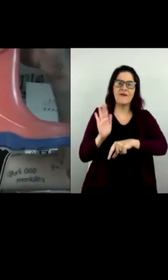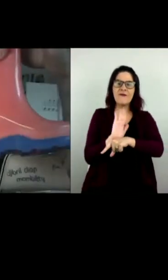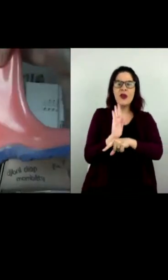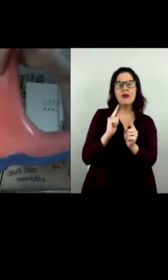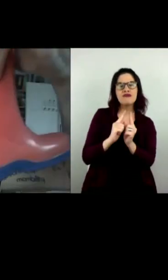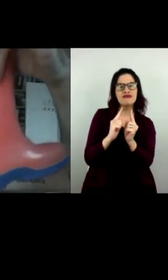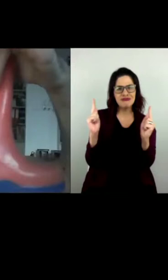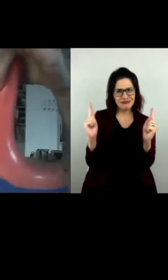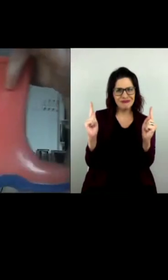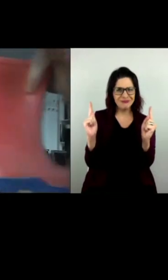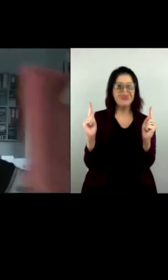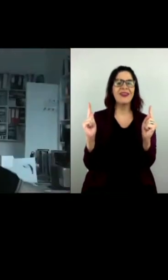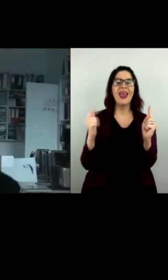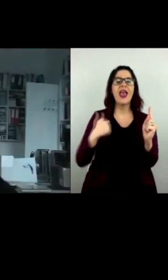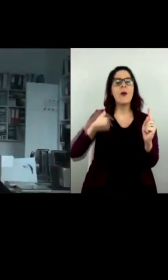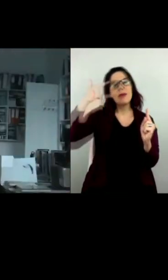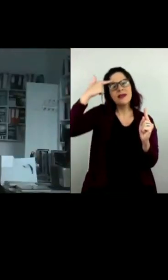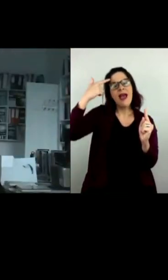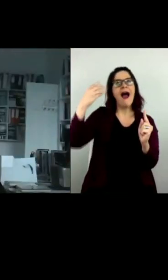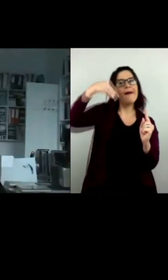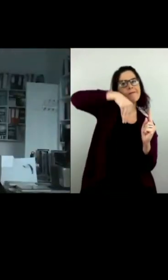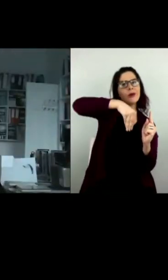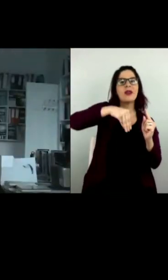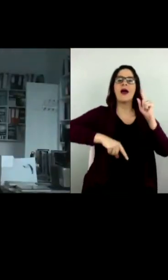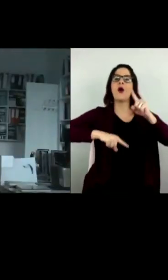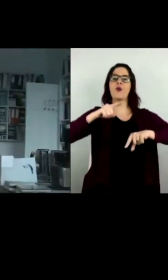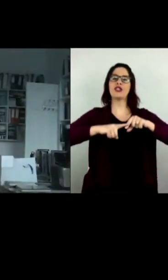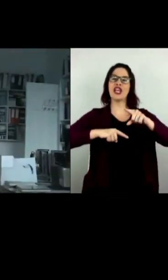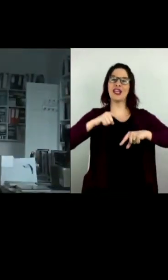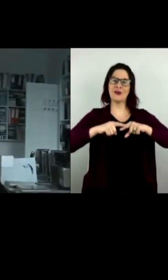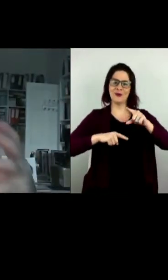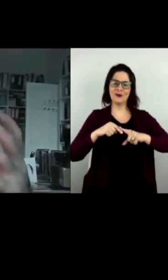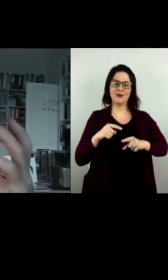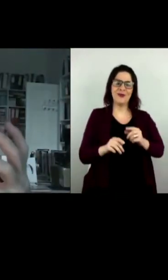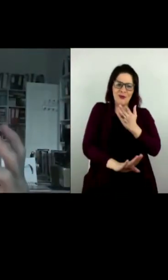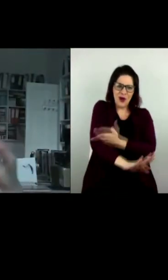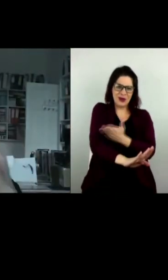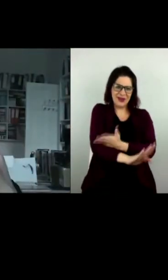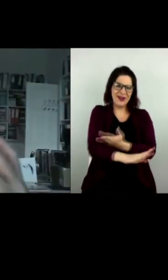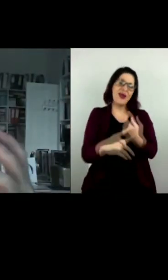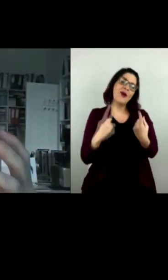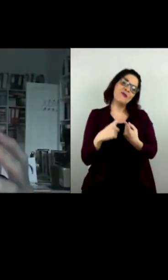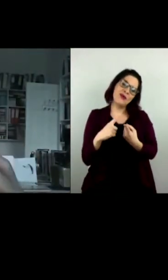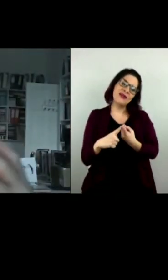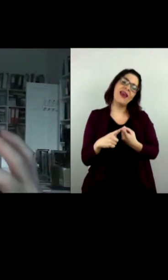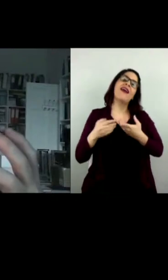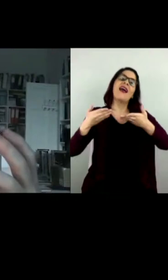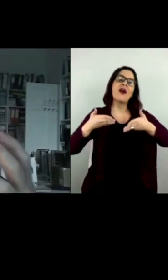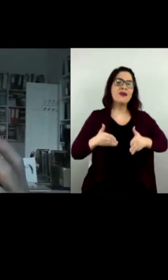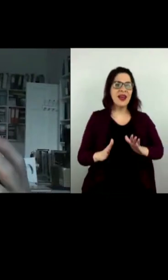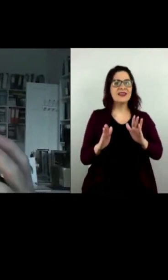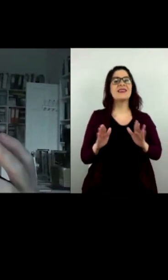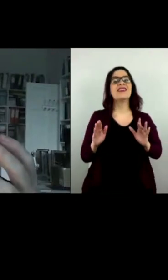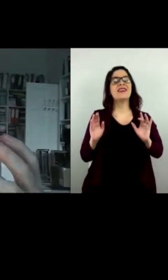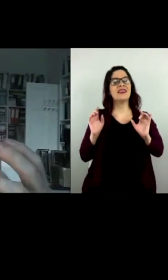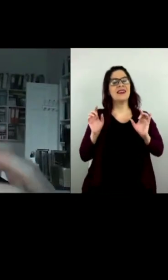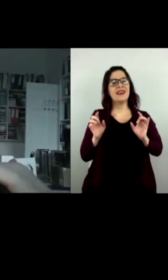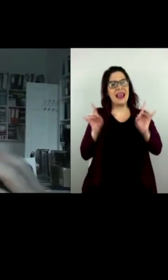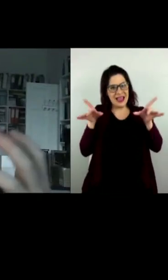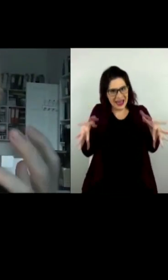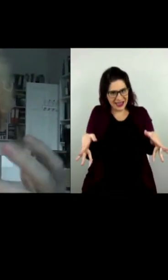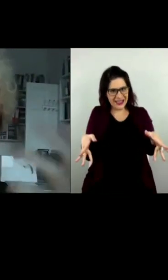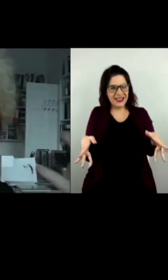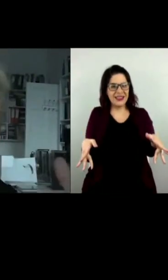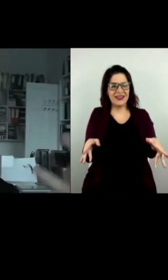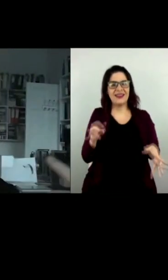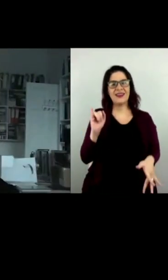try and incorporate this in some way. And because I was brought up in Belfast and there were Northern Ireland